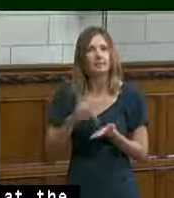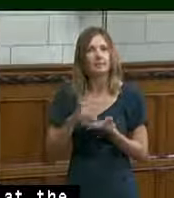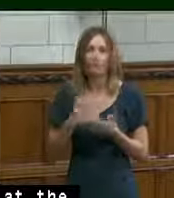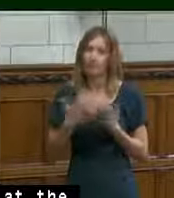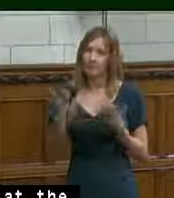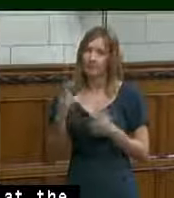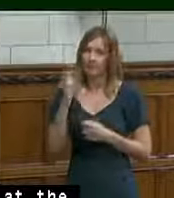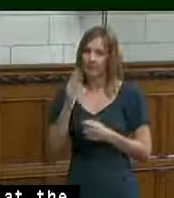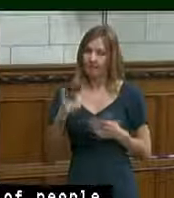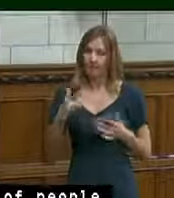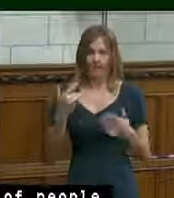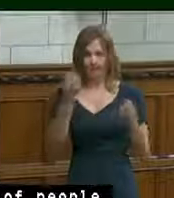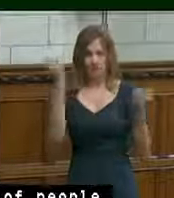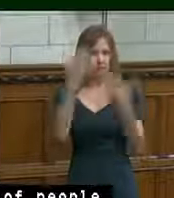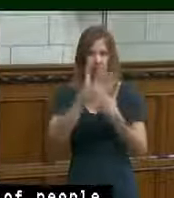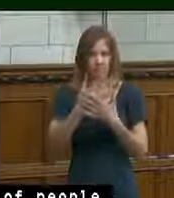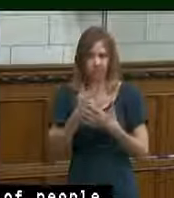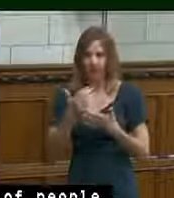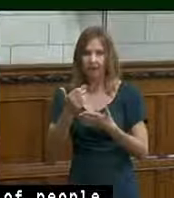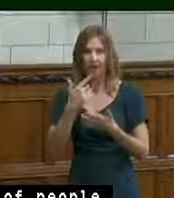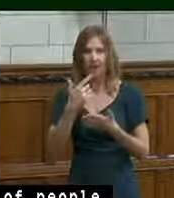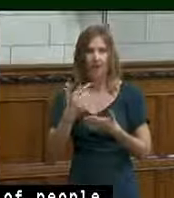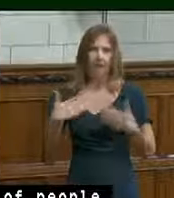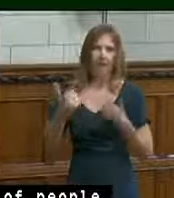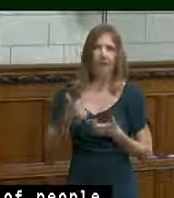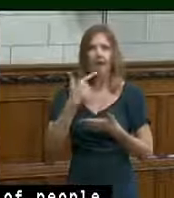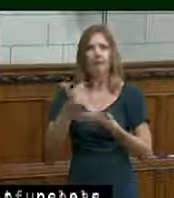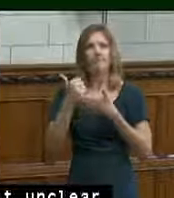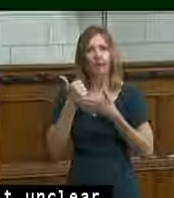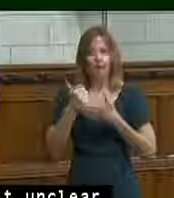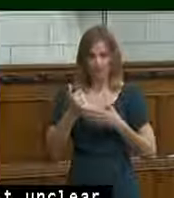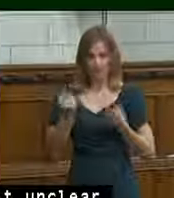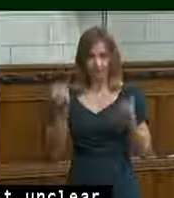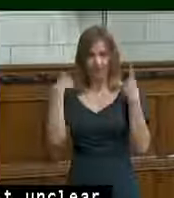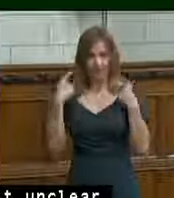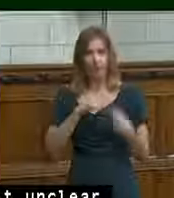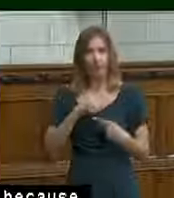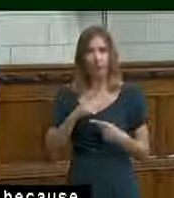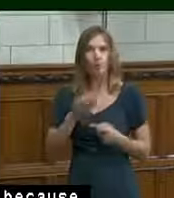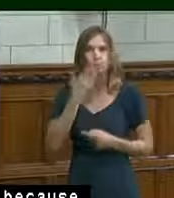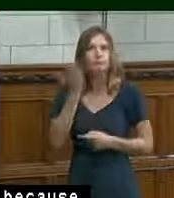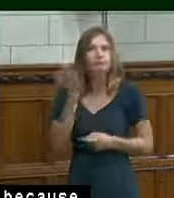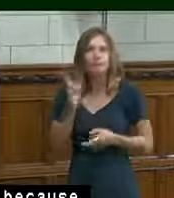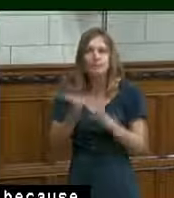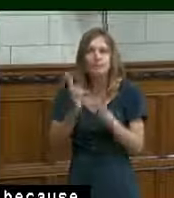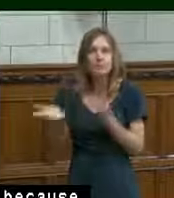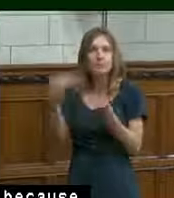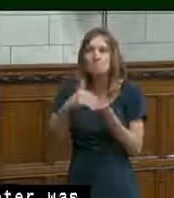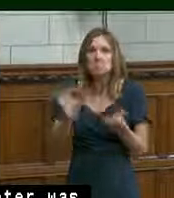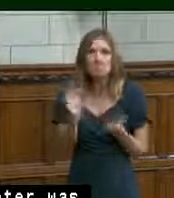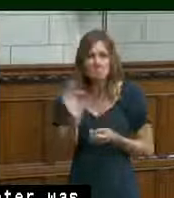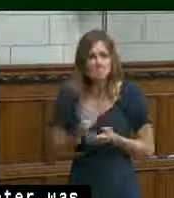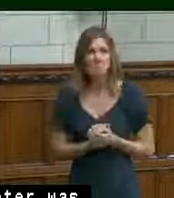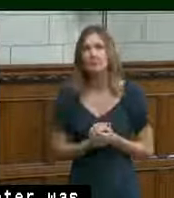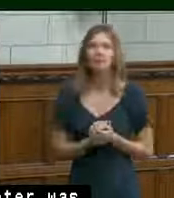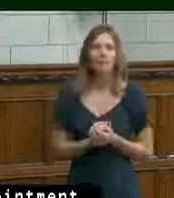advice because the sign language interpreter was unavailable for their appointment. Only 1 in 10 deaf people surveyed had